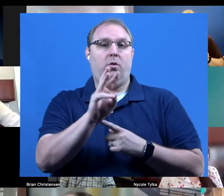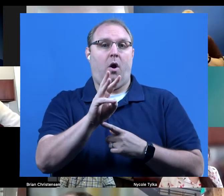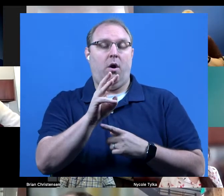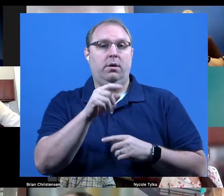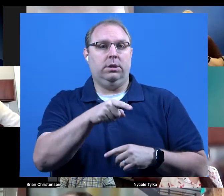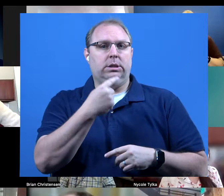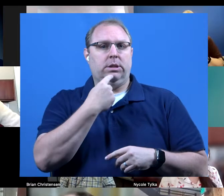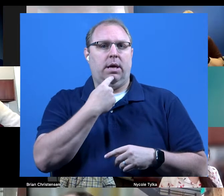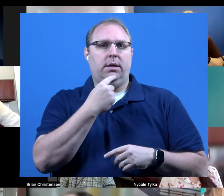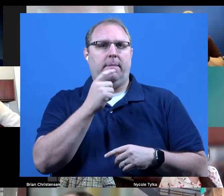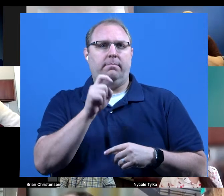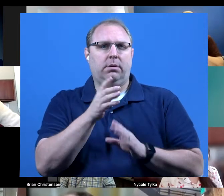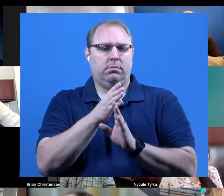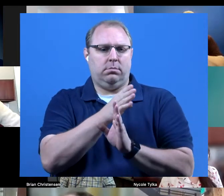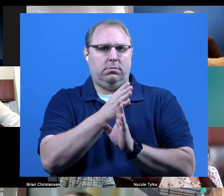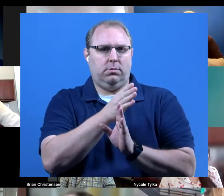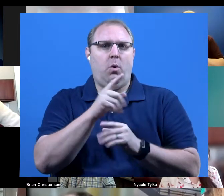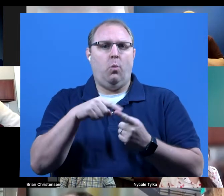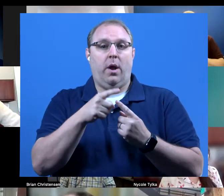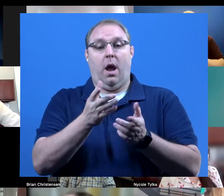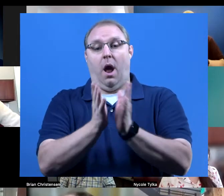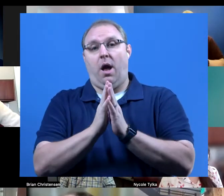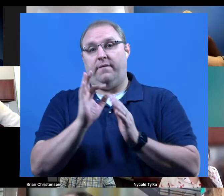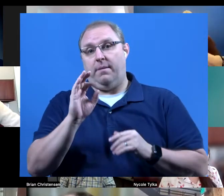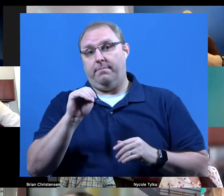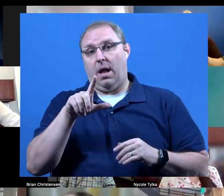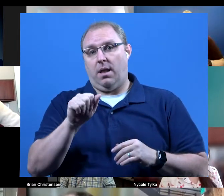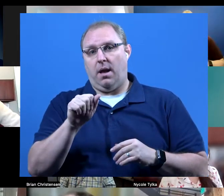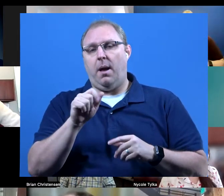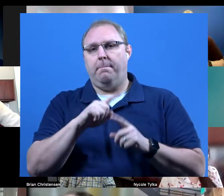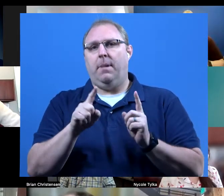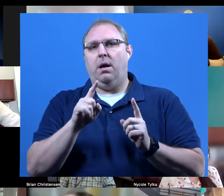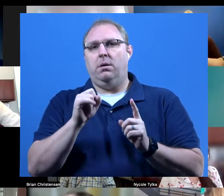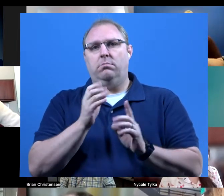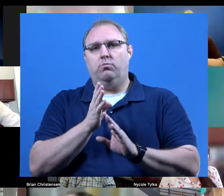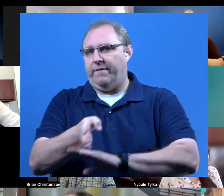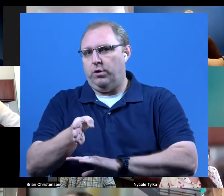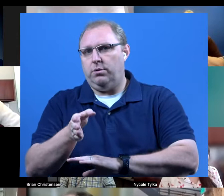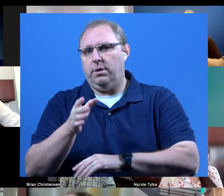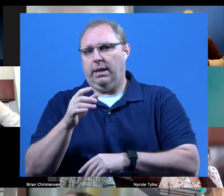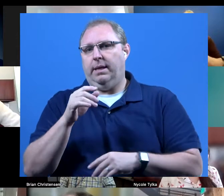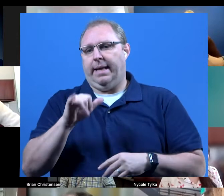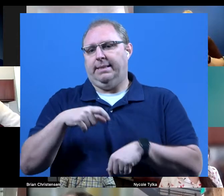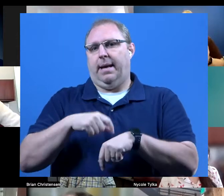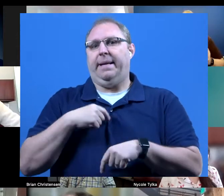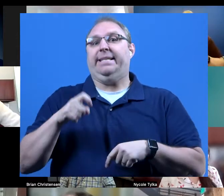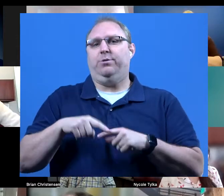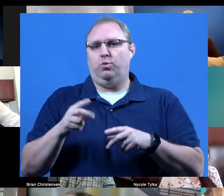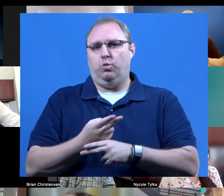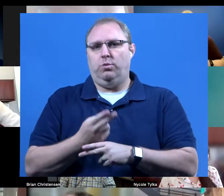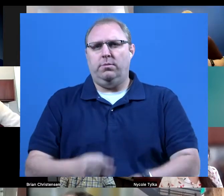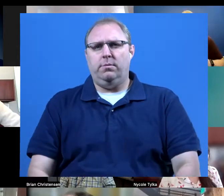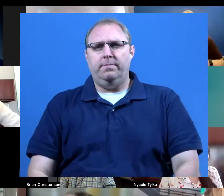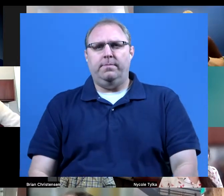immediately preceding that time is what the law states. It's immediately preceding when you ask for FMLA, but actually it is